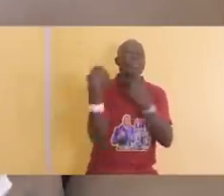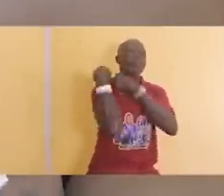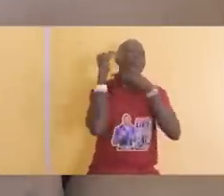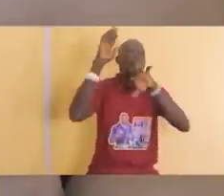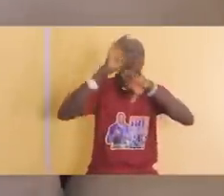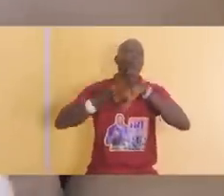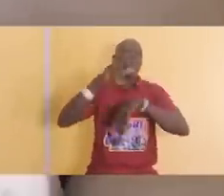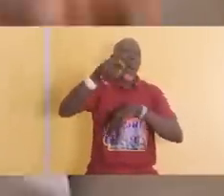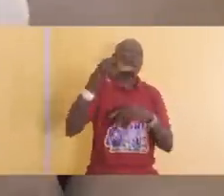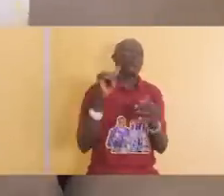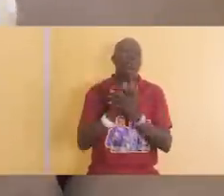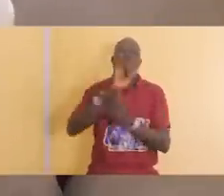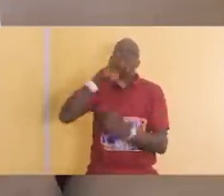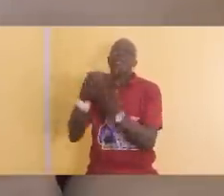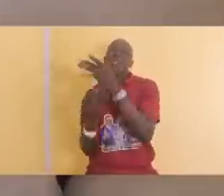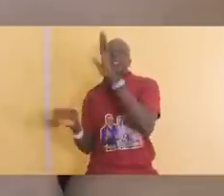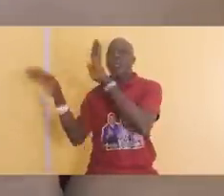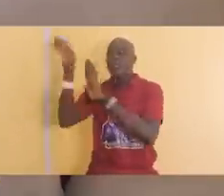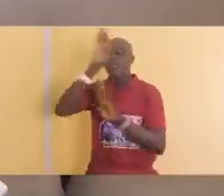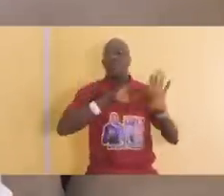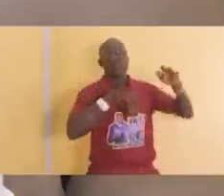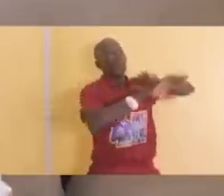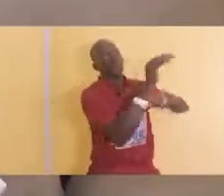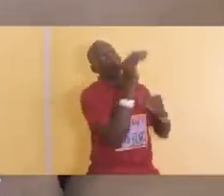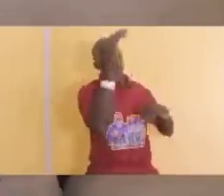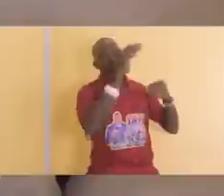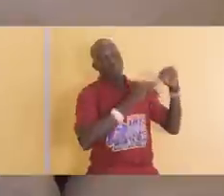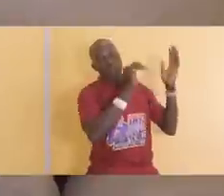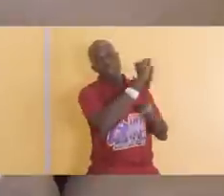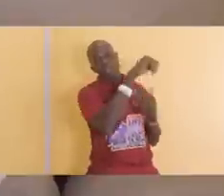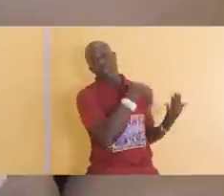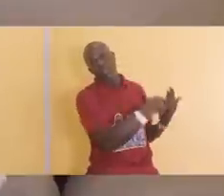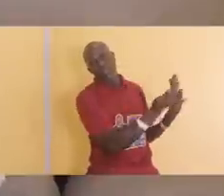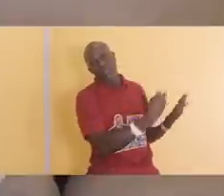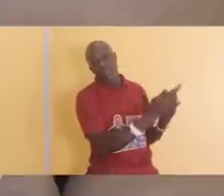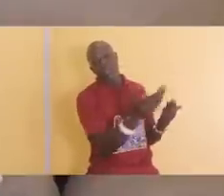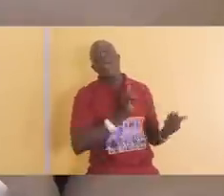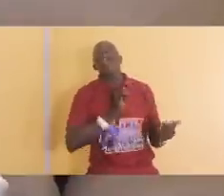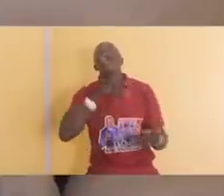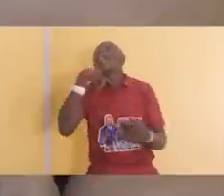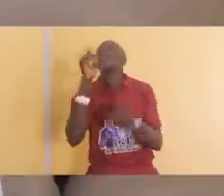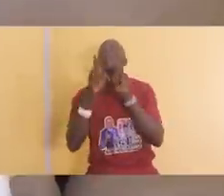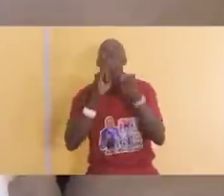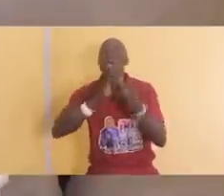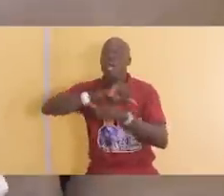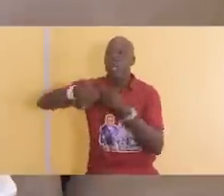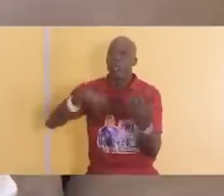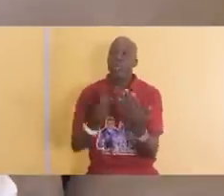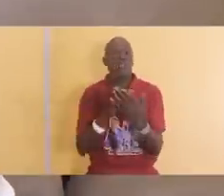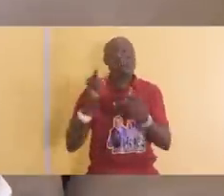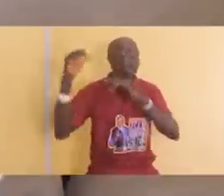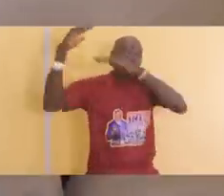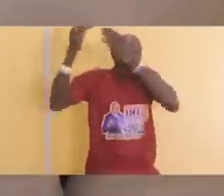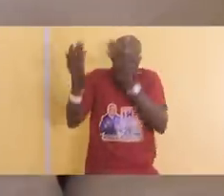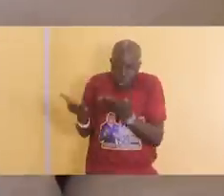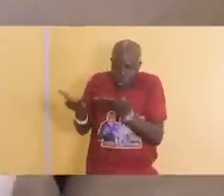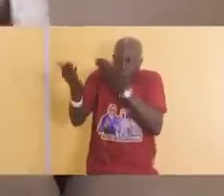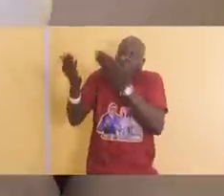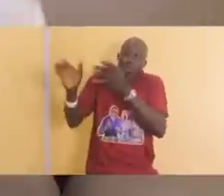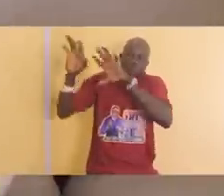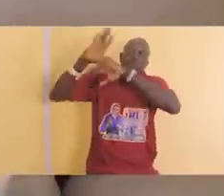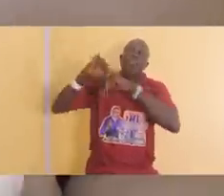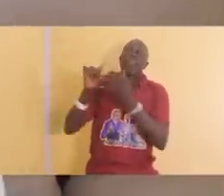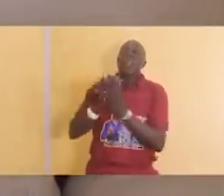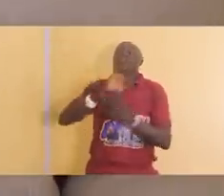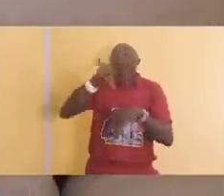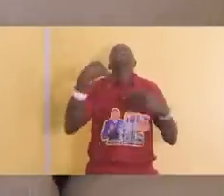put responsibility upon you. O ju ogun agbana lo. Is more than wasting. Mo so ni pa eru awon agba. I am talking about load of elders. O la npe ni